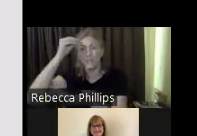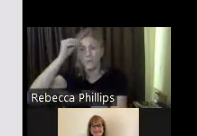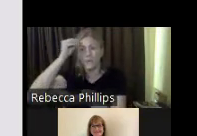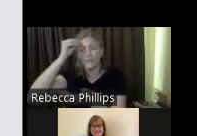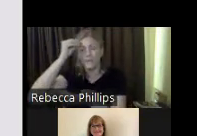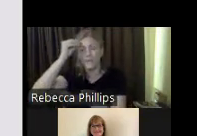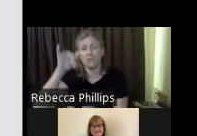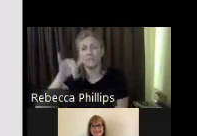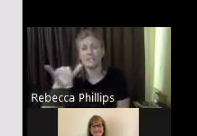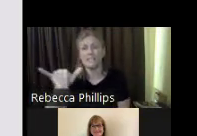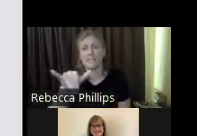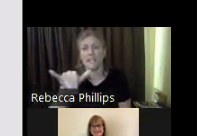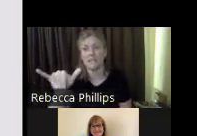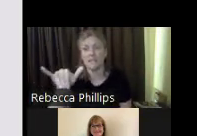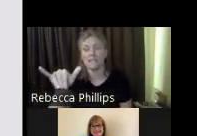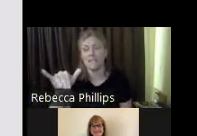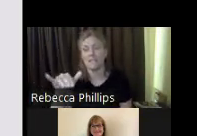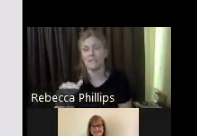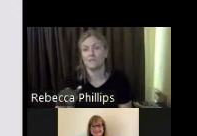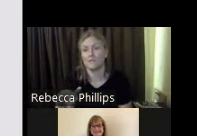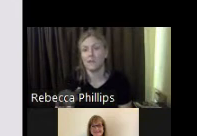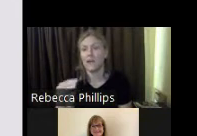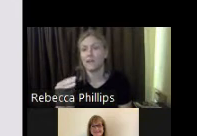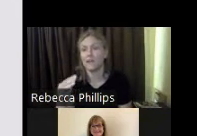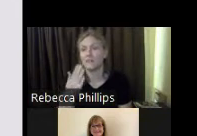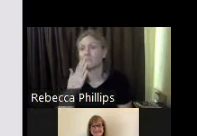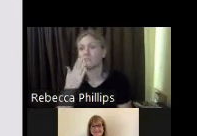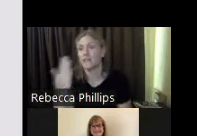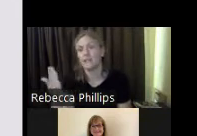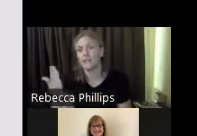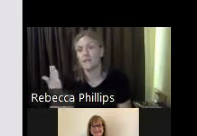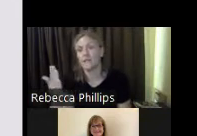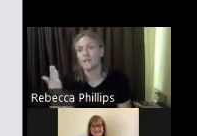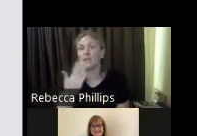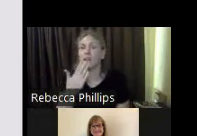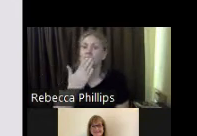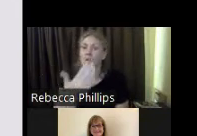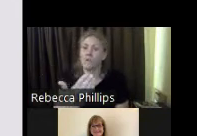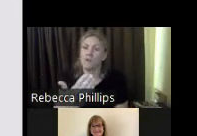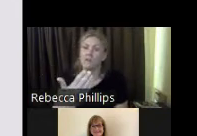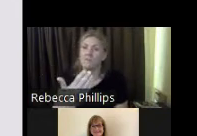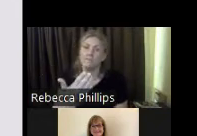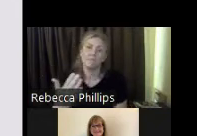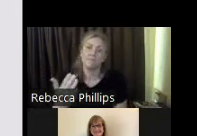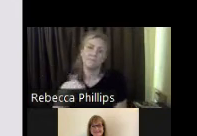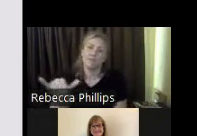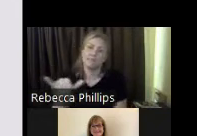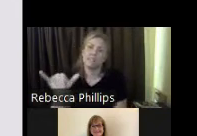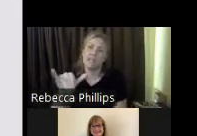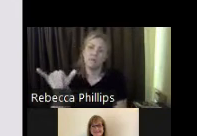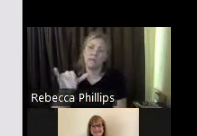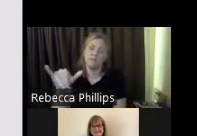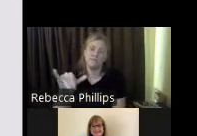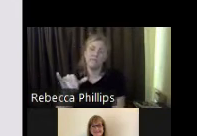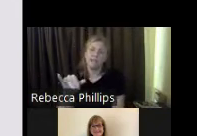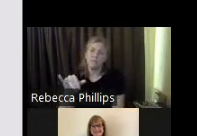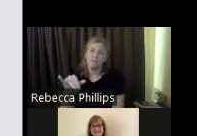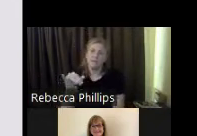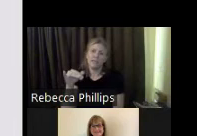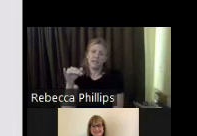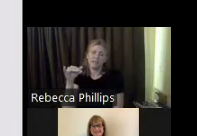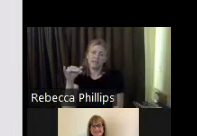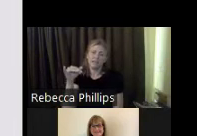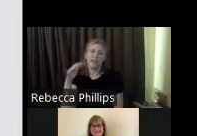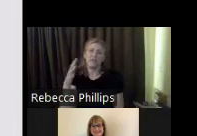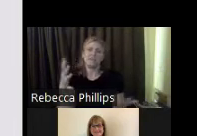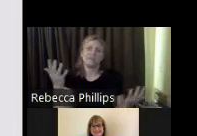learned you're welcome, it was the same as thank you. So how I learned it was thank you, and then also you're welcome. It was just the same one. But